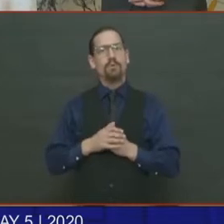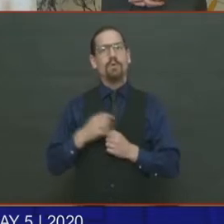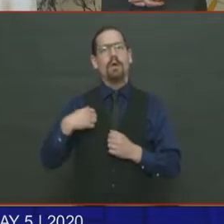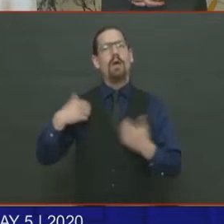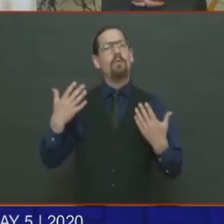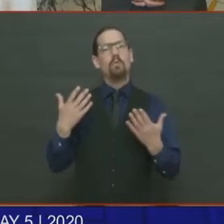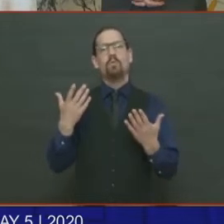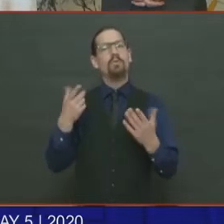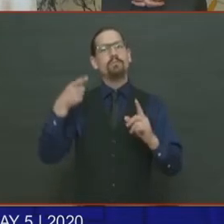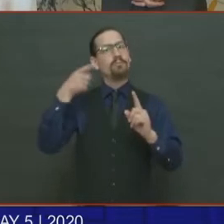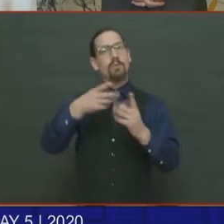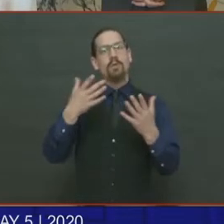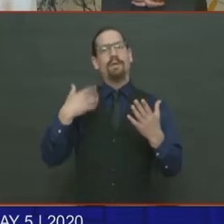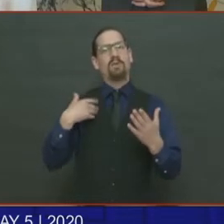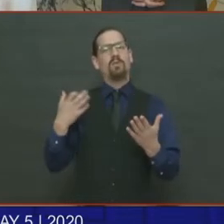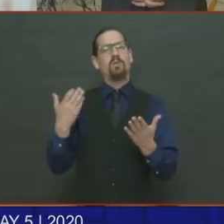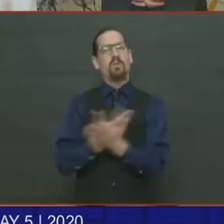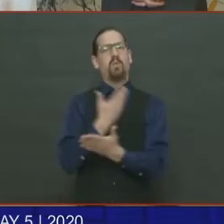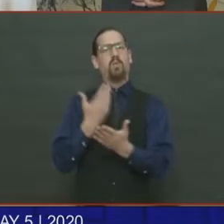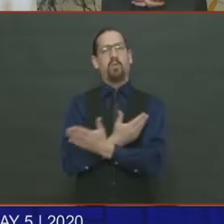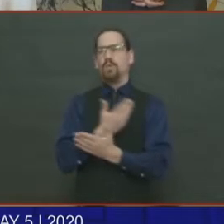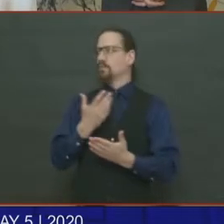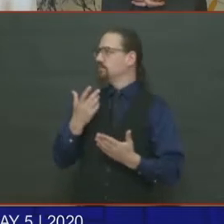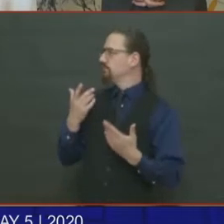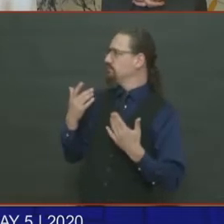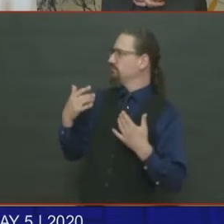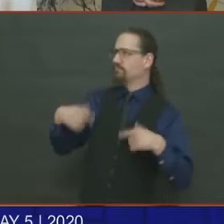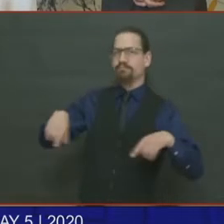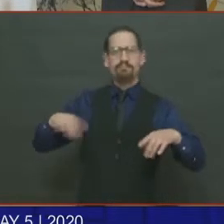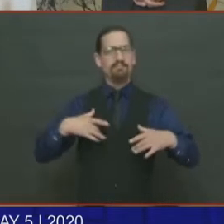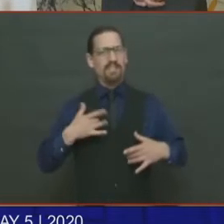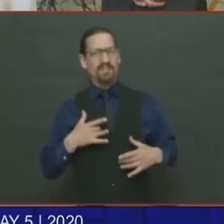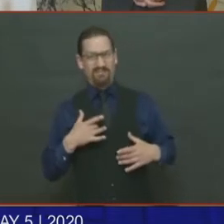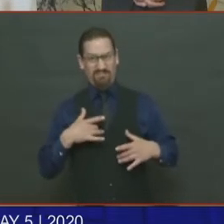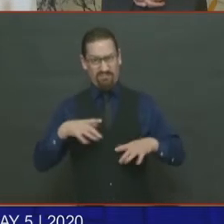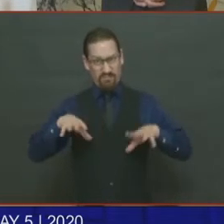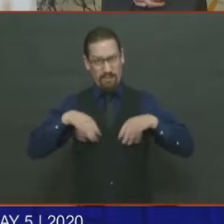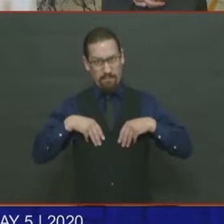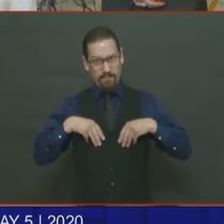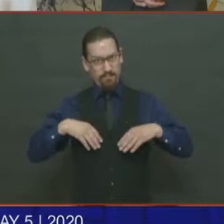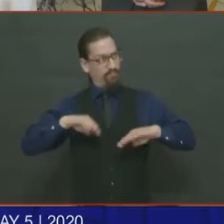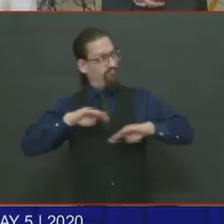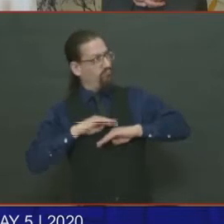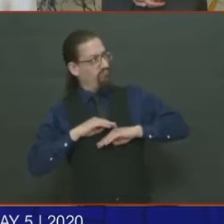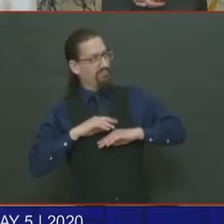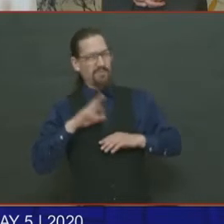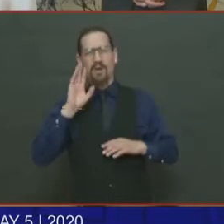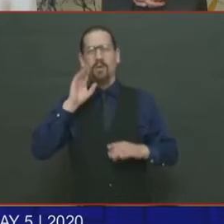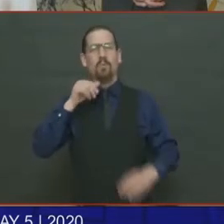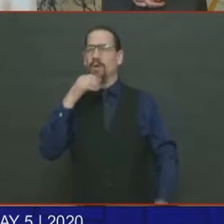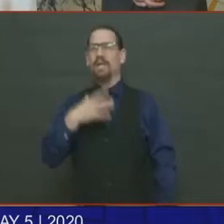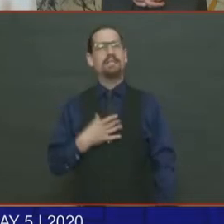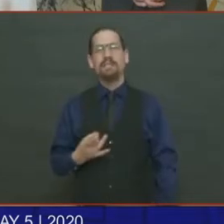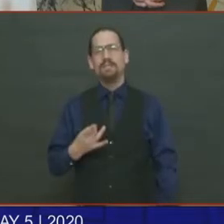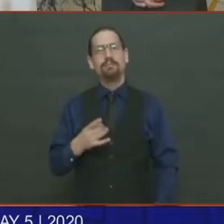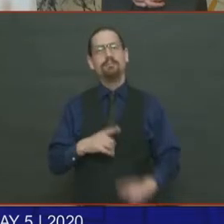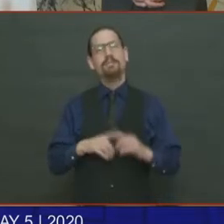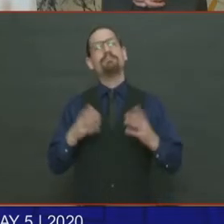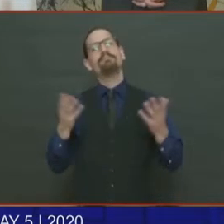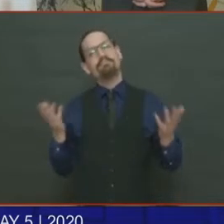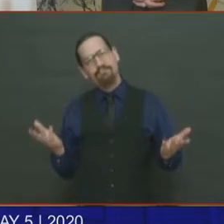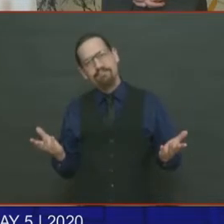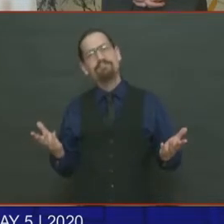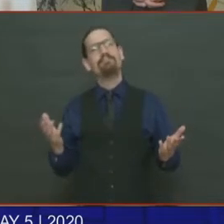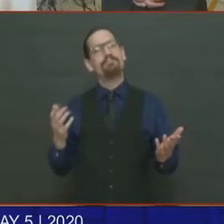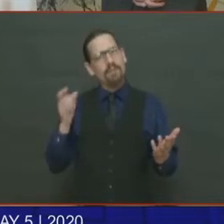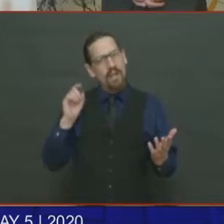likes. Not fight that fact, but start to get creative and figure out how to